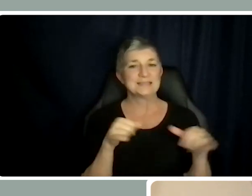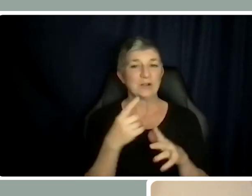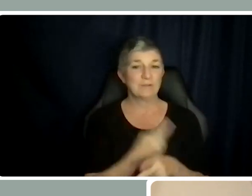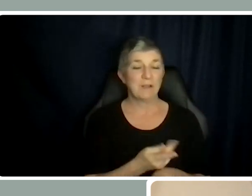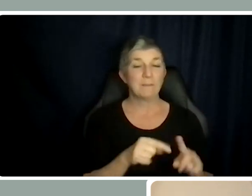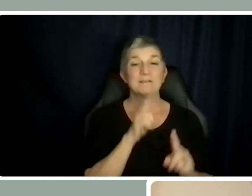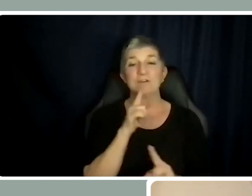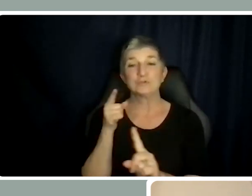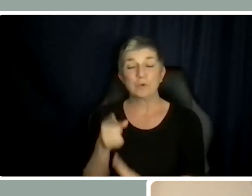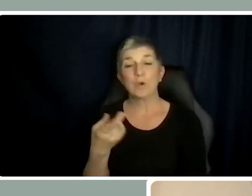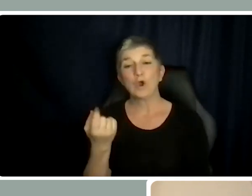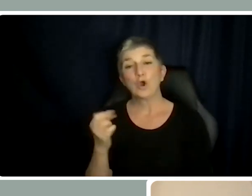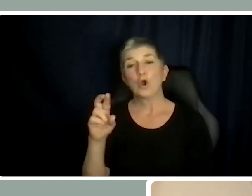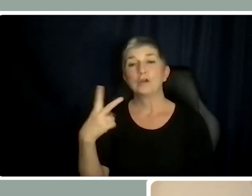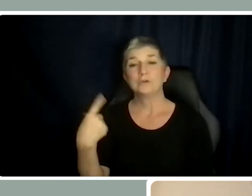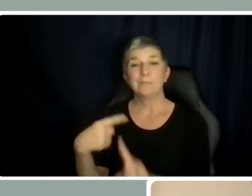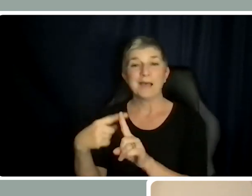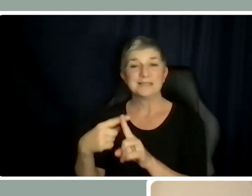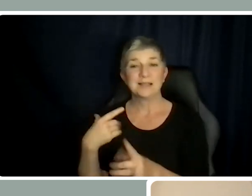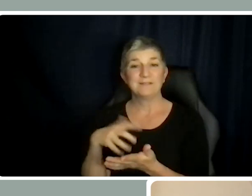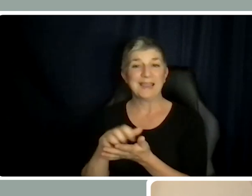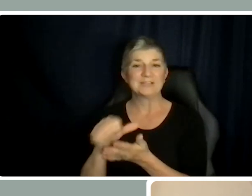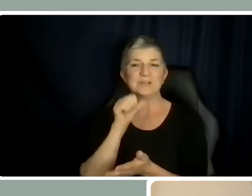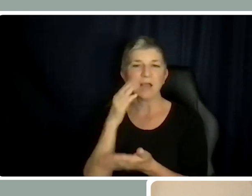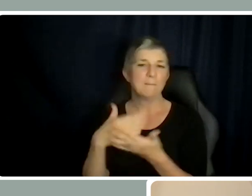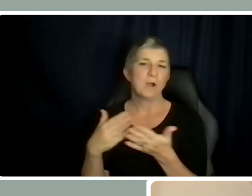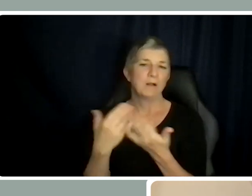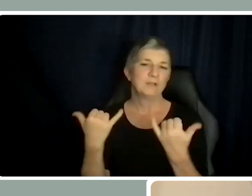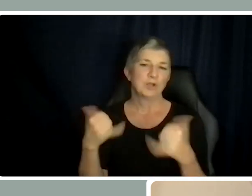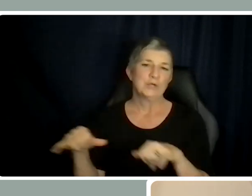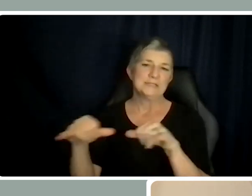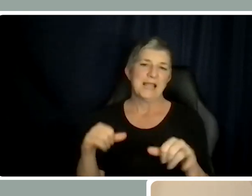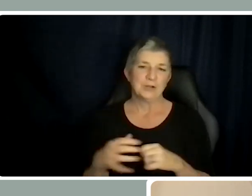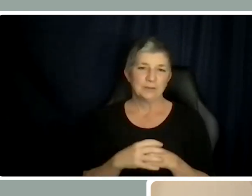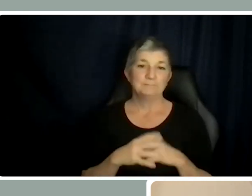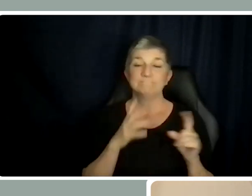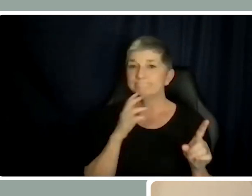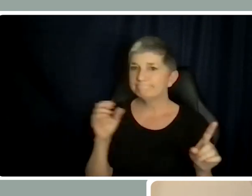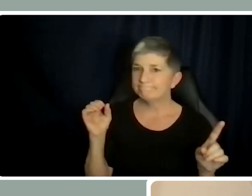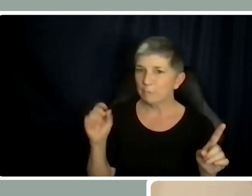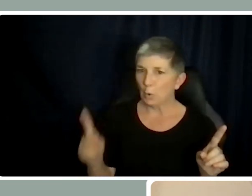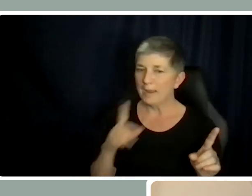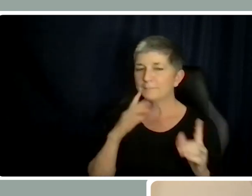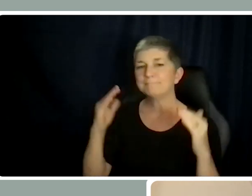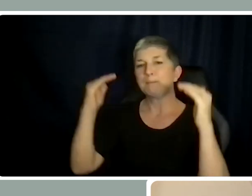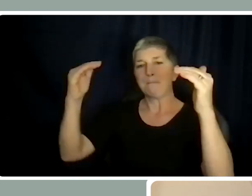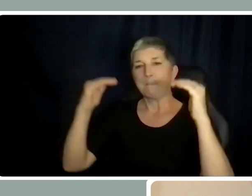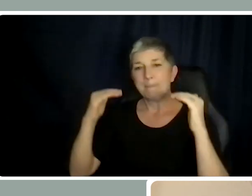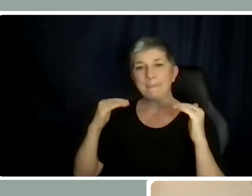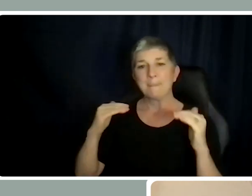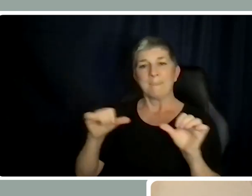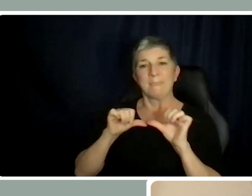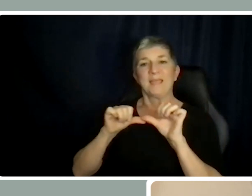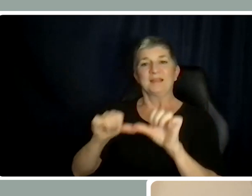true HER2 positive cancer, it's not part of the current standard. Okay. So let's get to the sort of